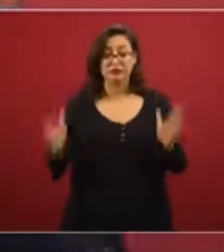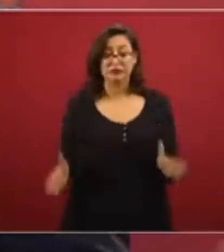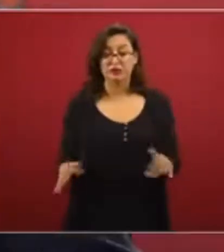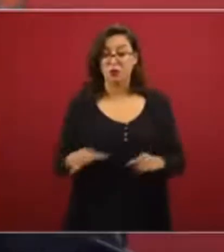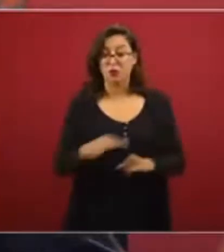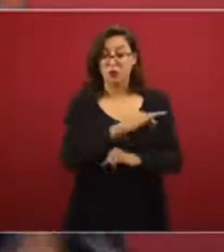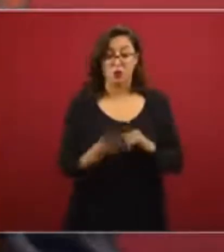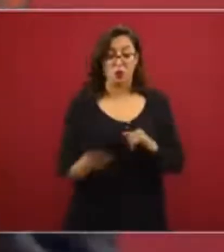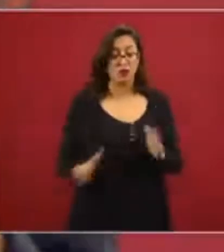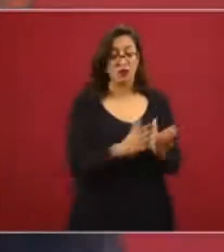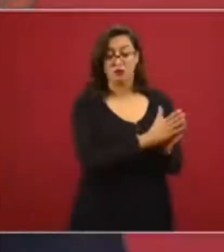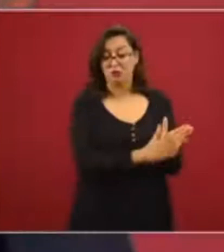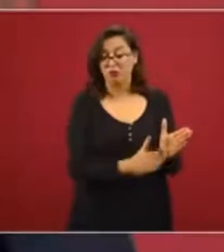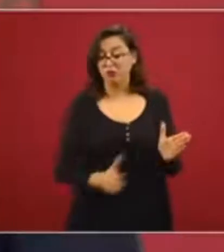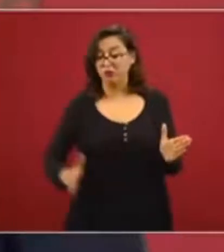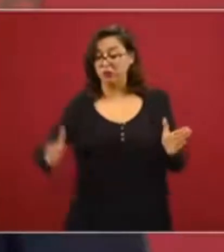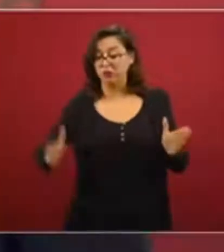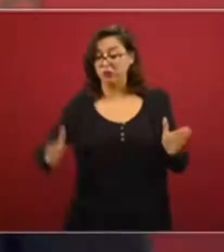que se dedicaron a saquear,